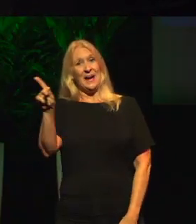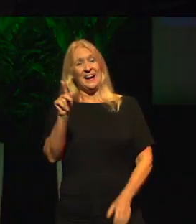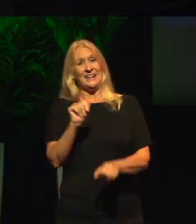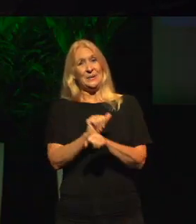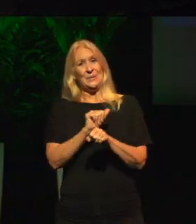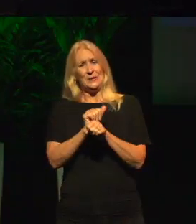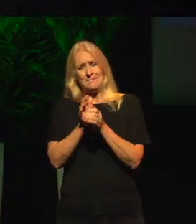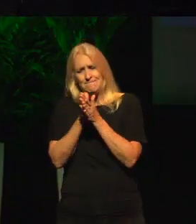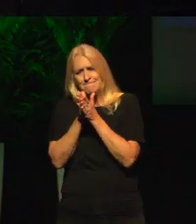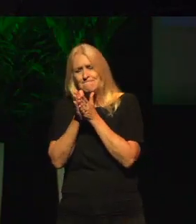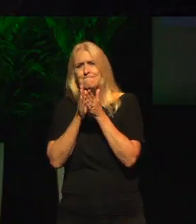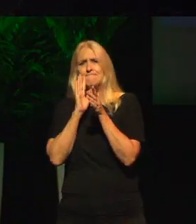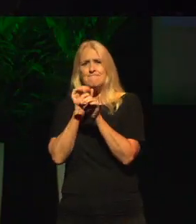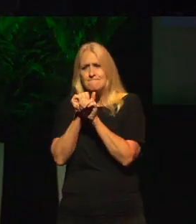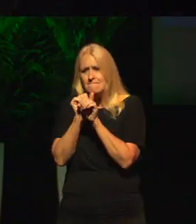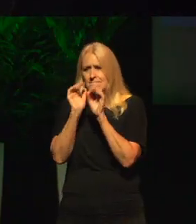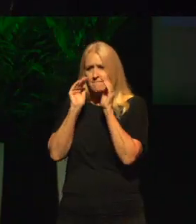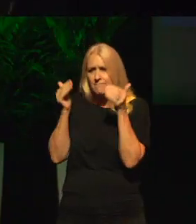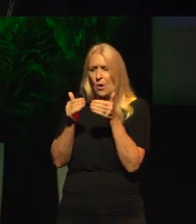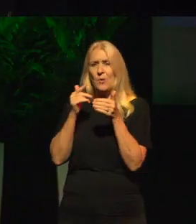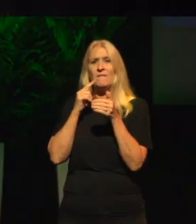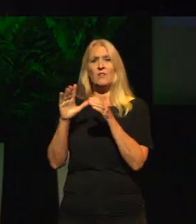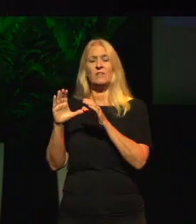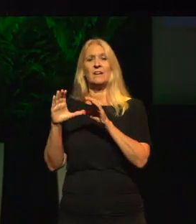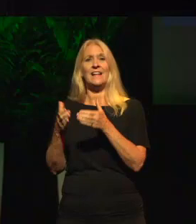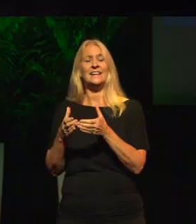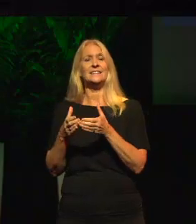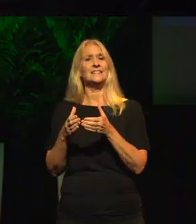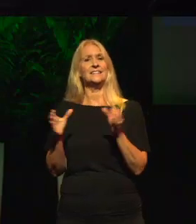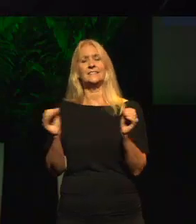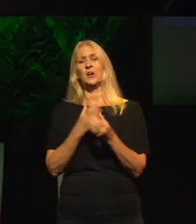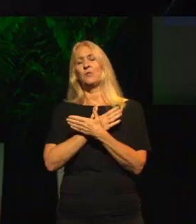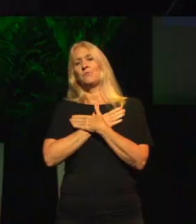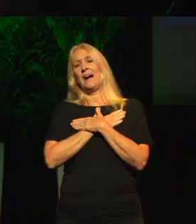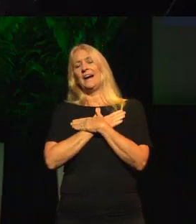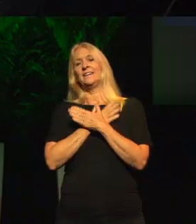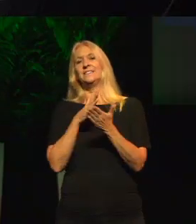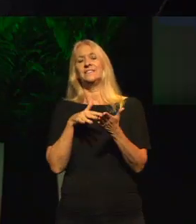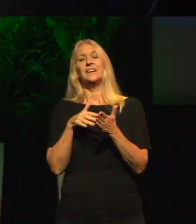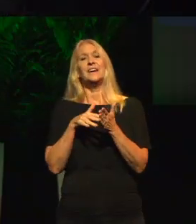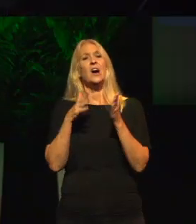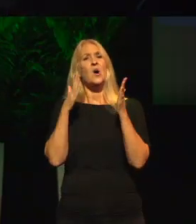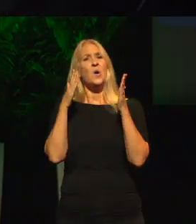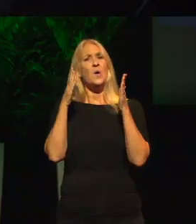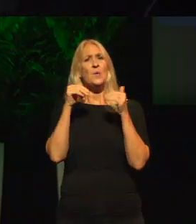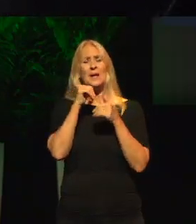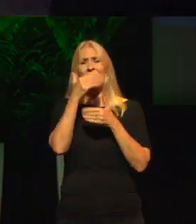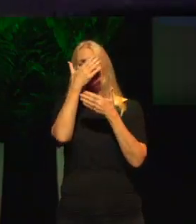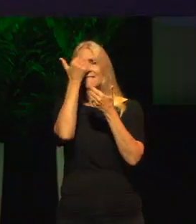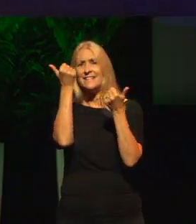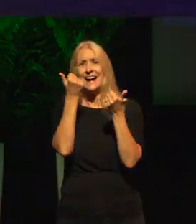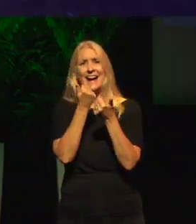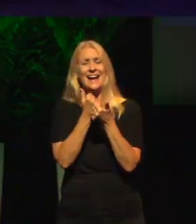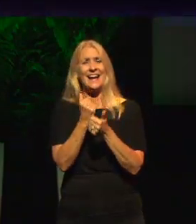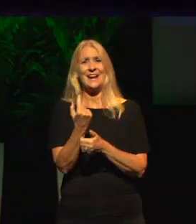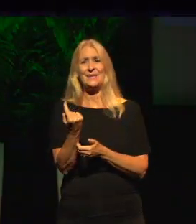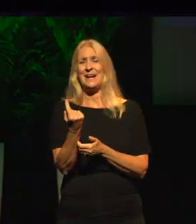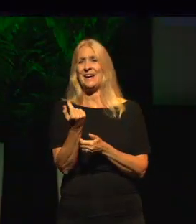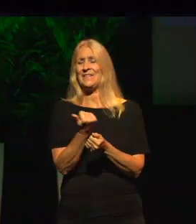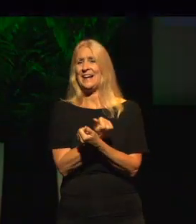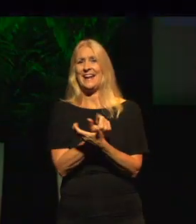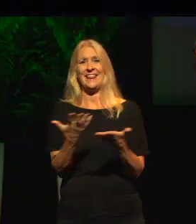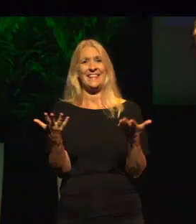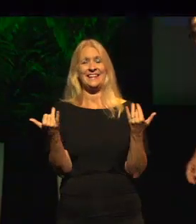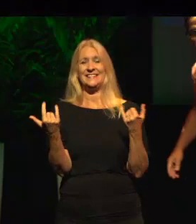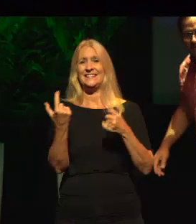to the grindstone, preparing for classes. You know, no rest for the weary. So hopefully I didn't forget anybody or anything